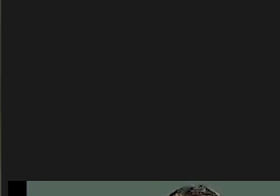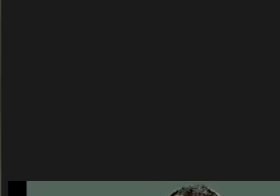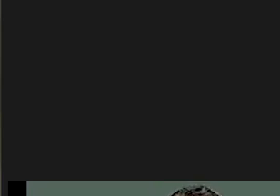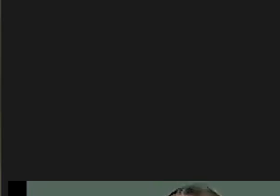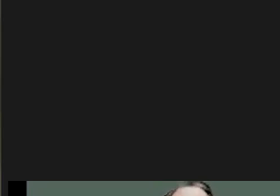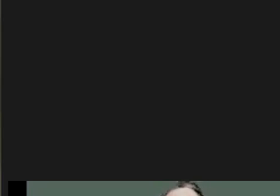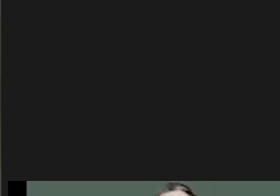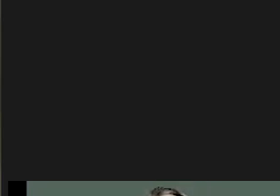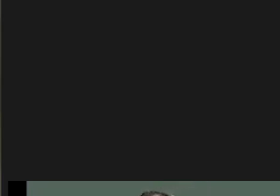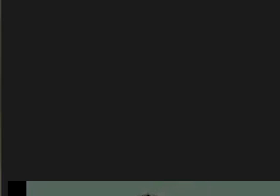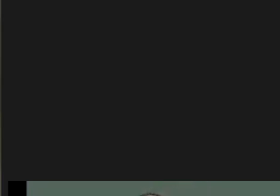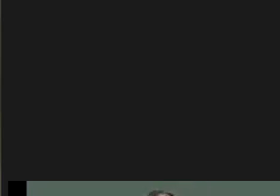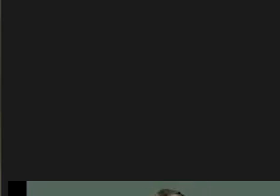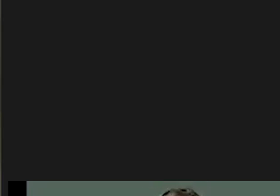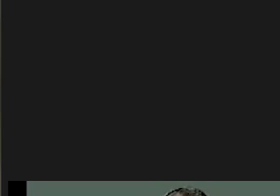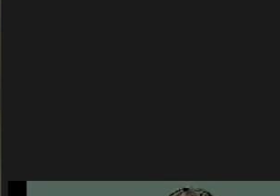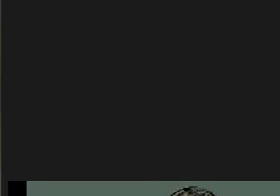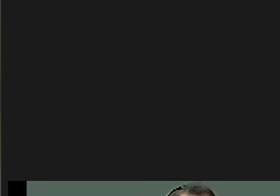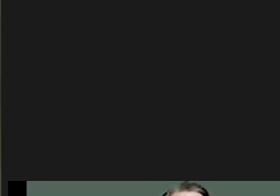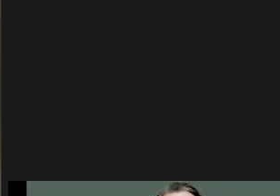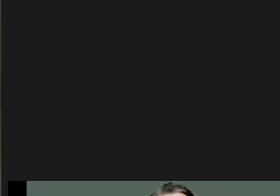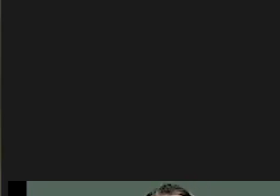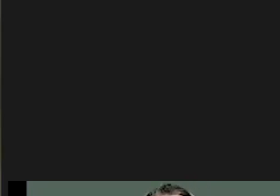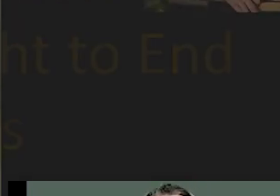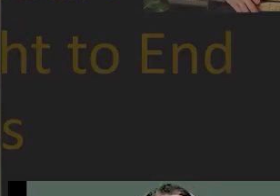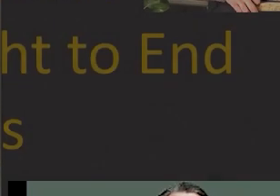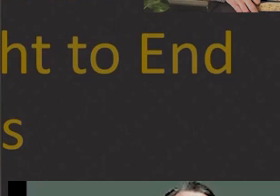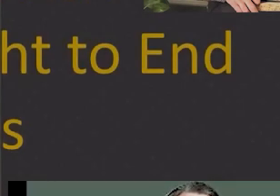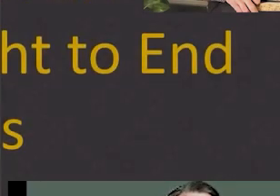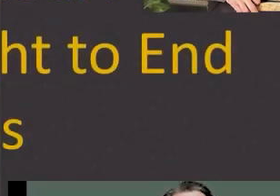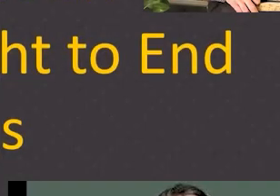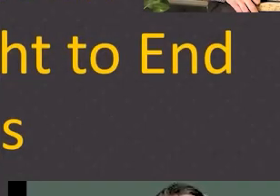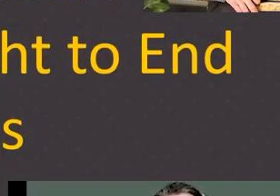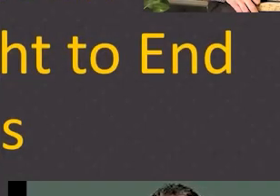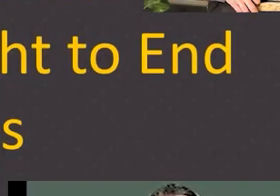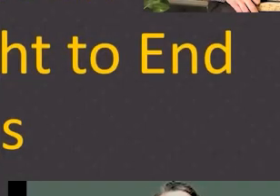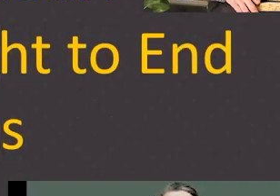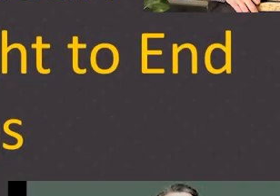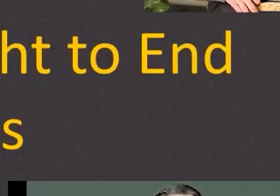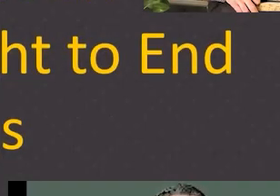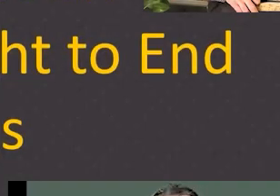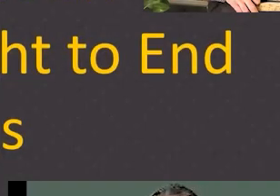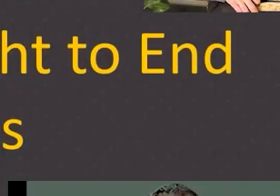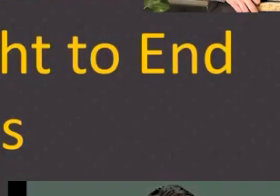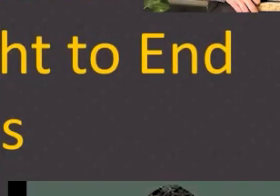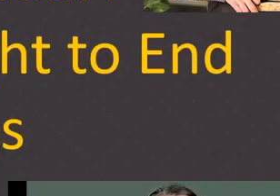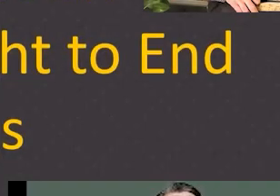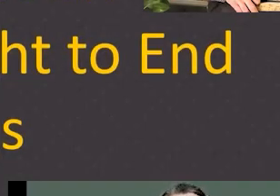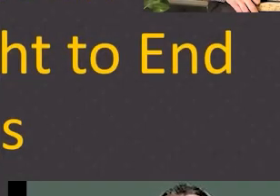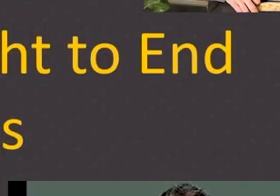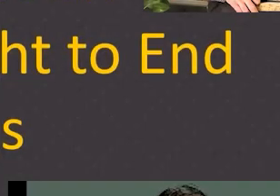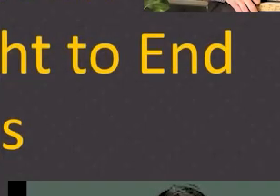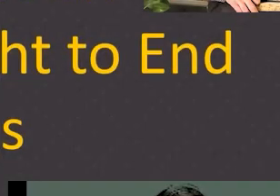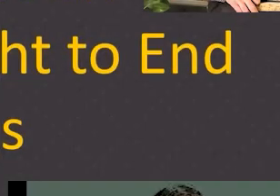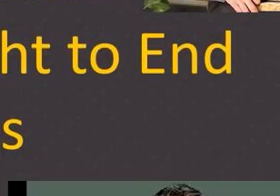going, and then we'll dive into some of the book content. Thank you. Well, again, we're going to focus on this book that